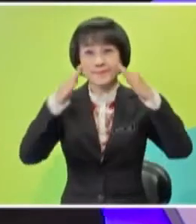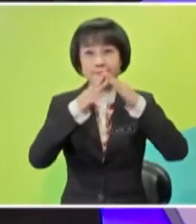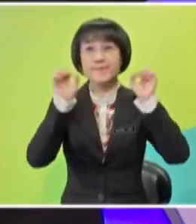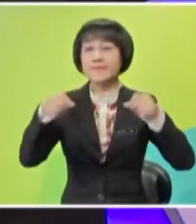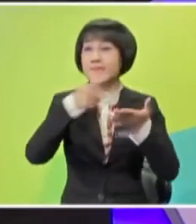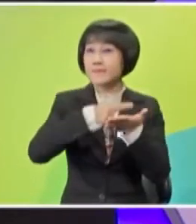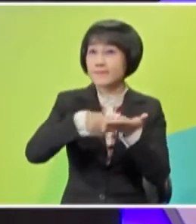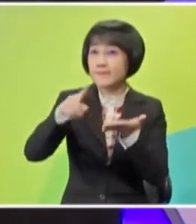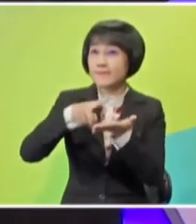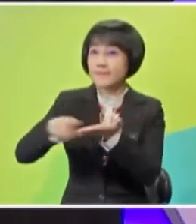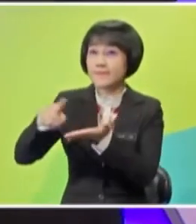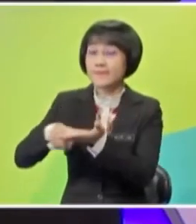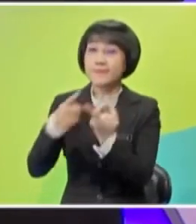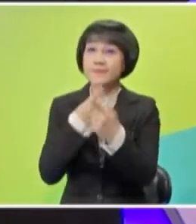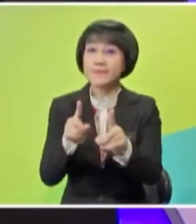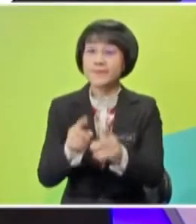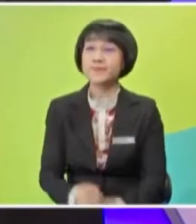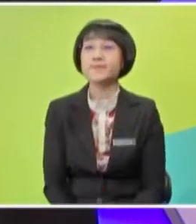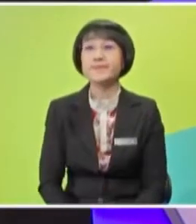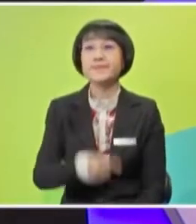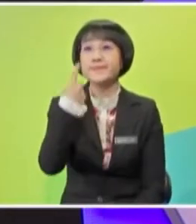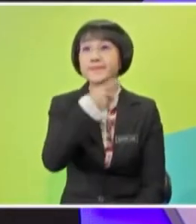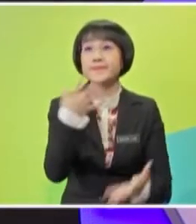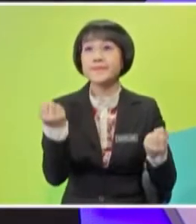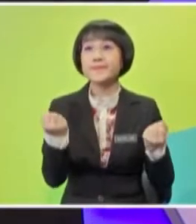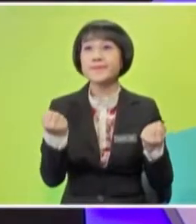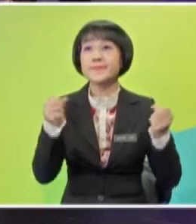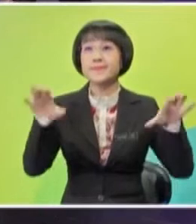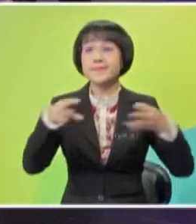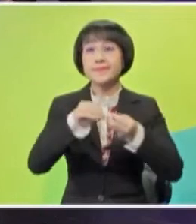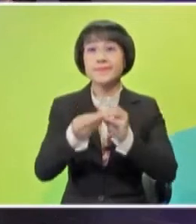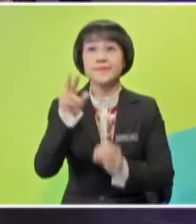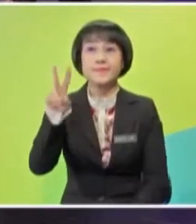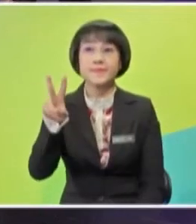your answers. Okay. So right. who wants to do number 2, please?